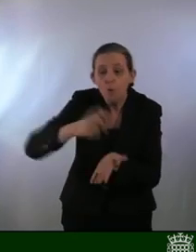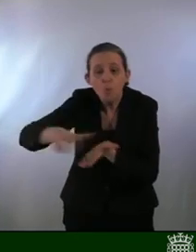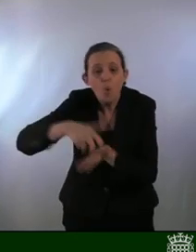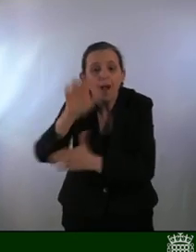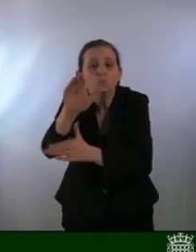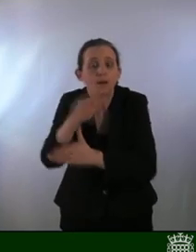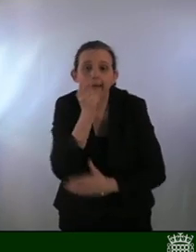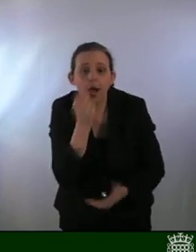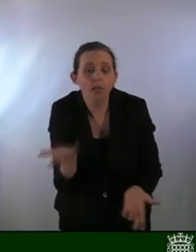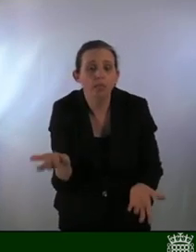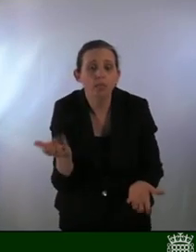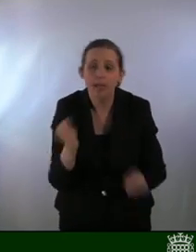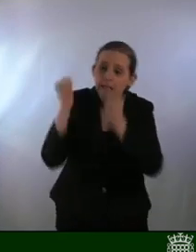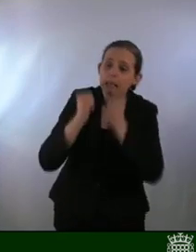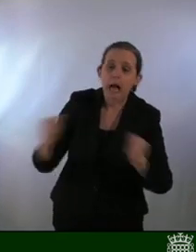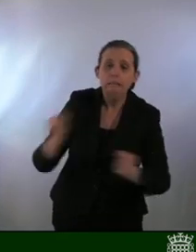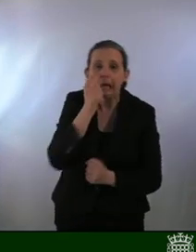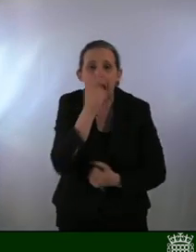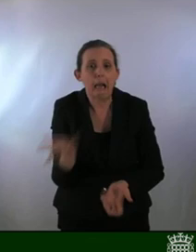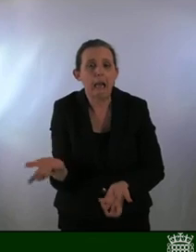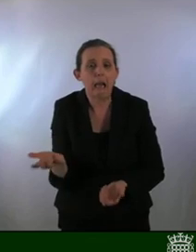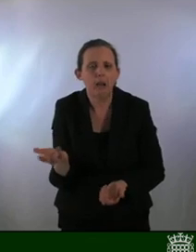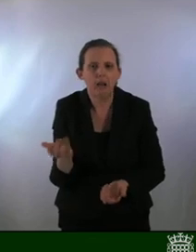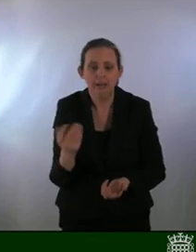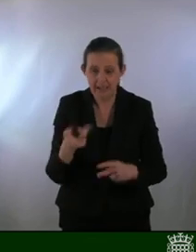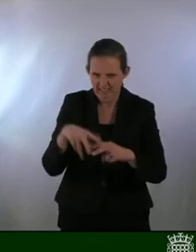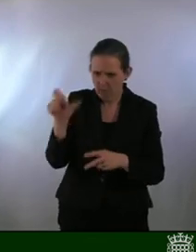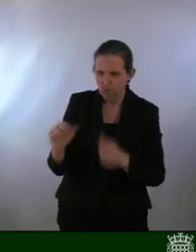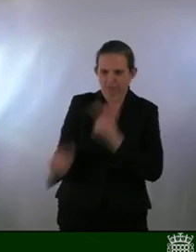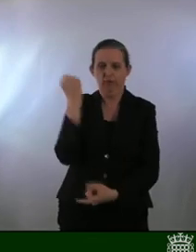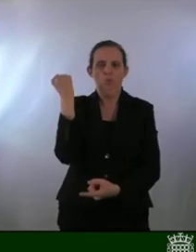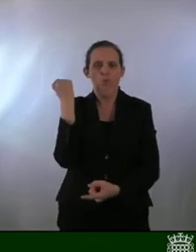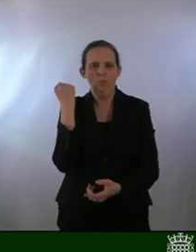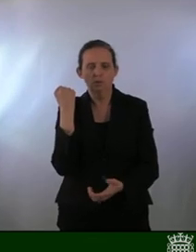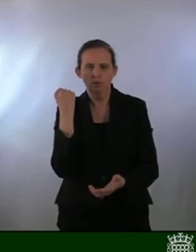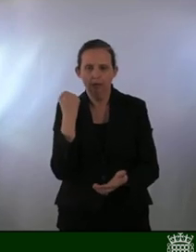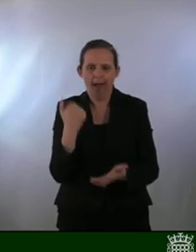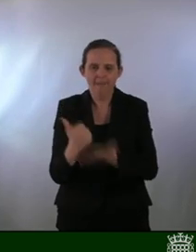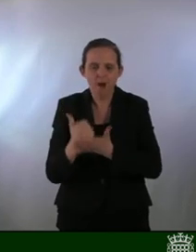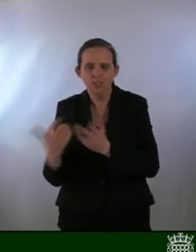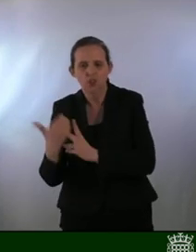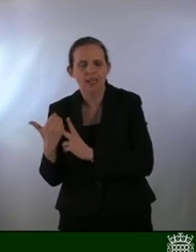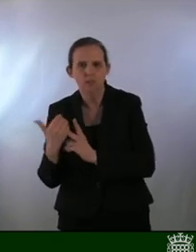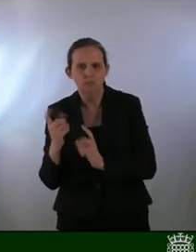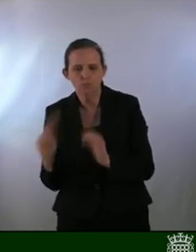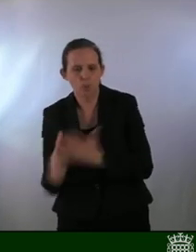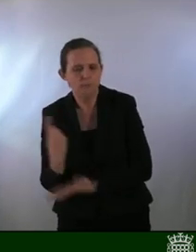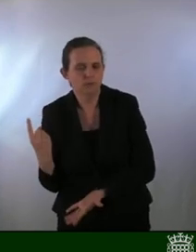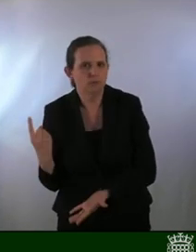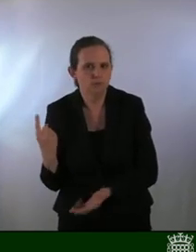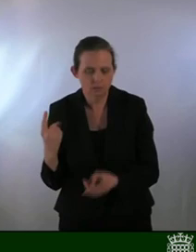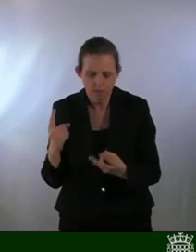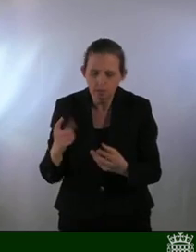example? What happens if someone refuses to follow the advice? How will those who need social